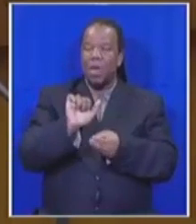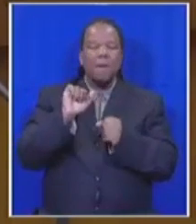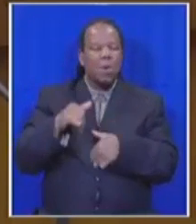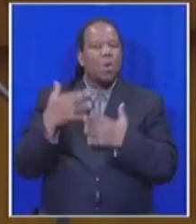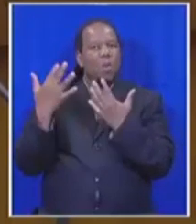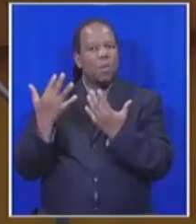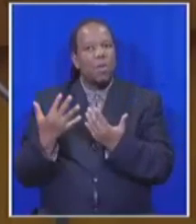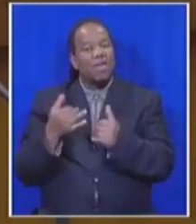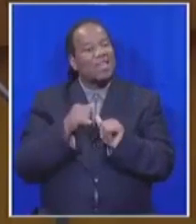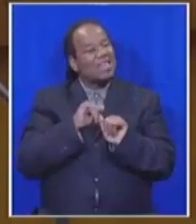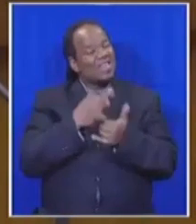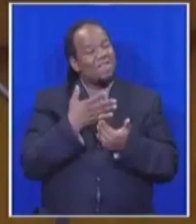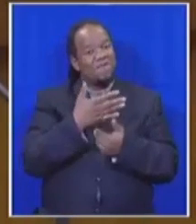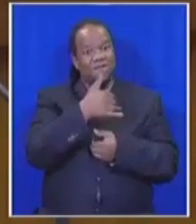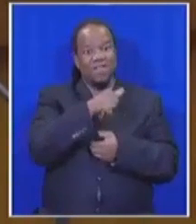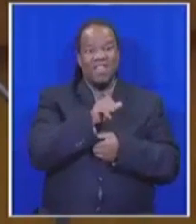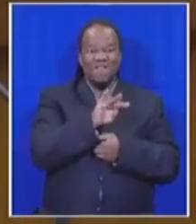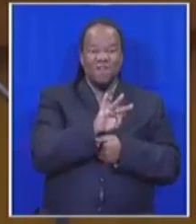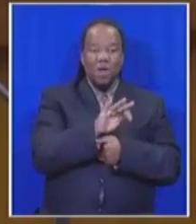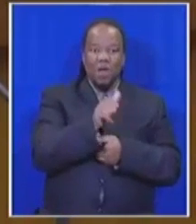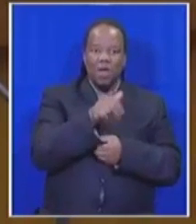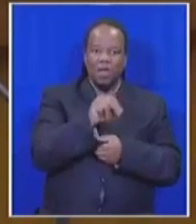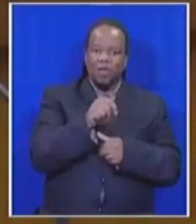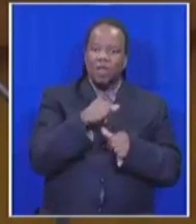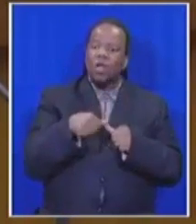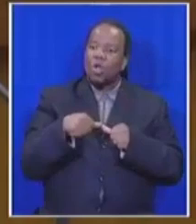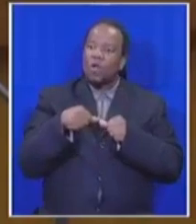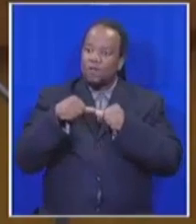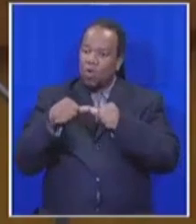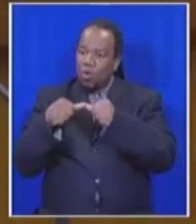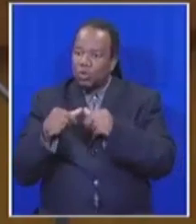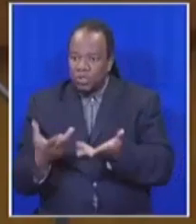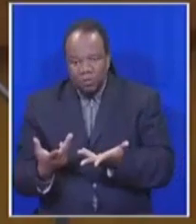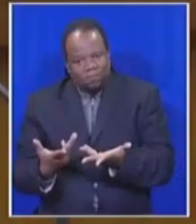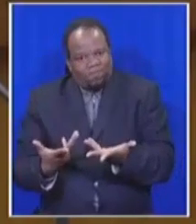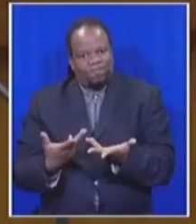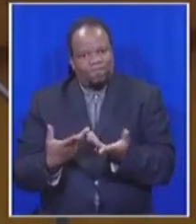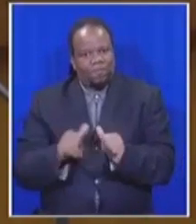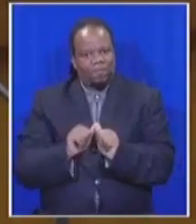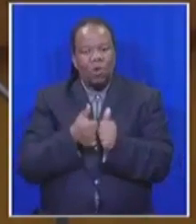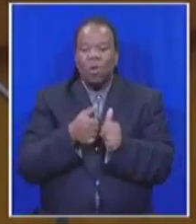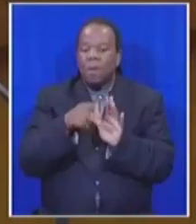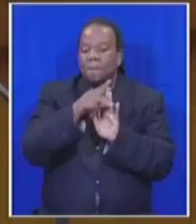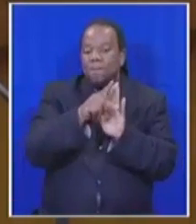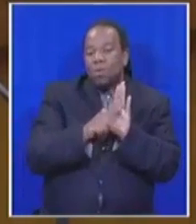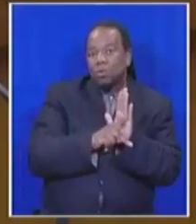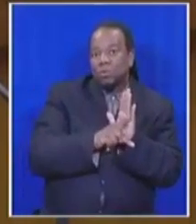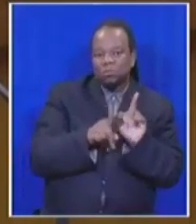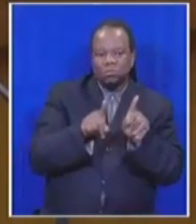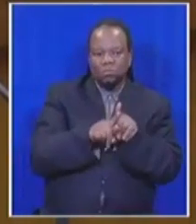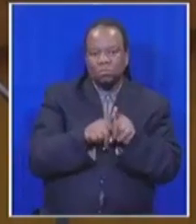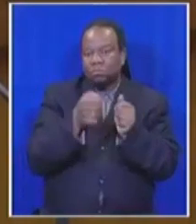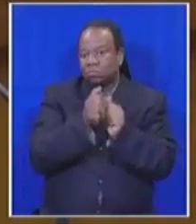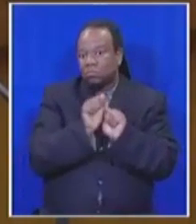continued to govern these metros with our pro-poor policies and informed by the National Democratic Revolution, we could